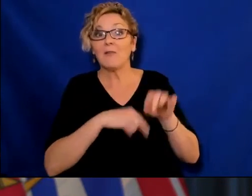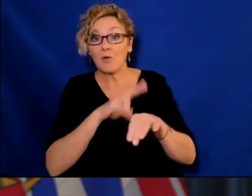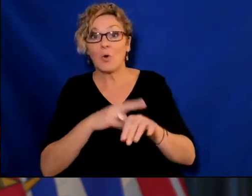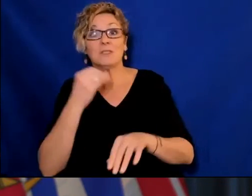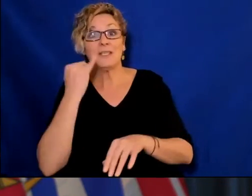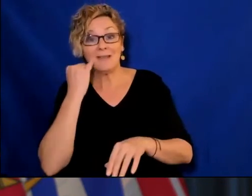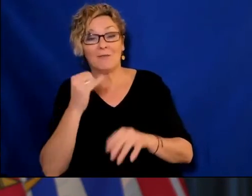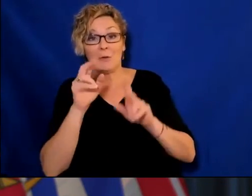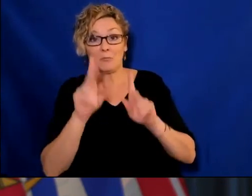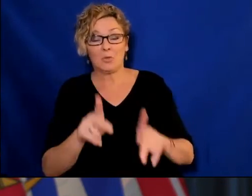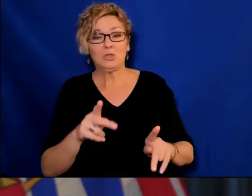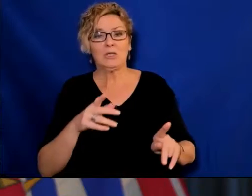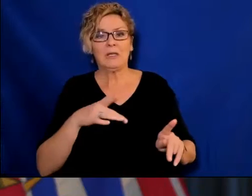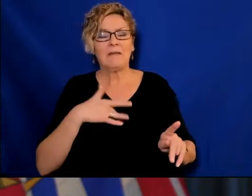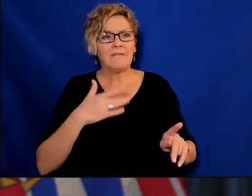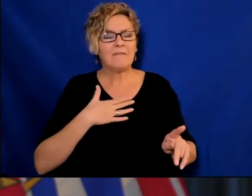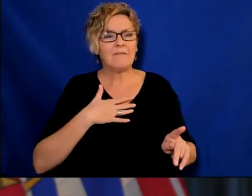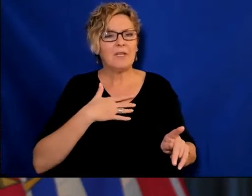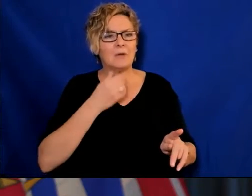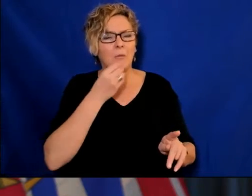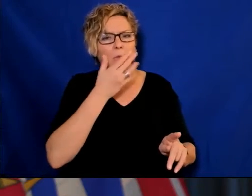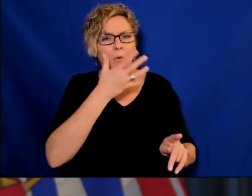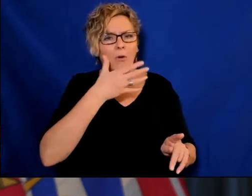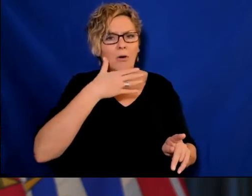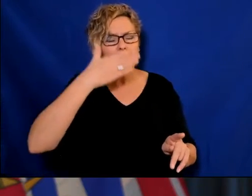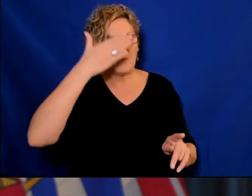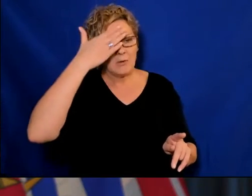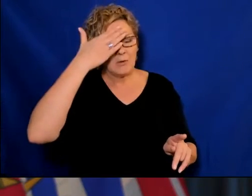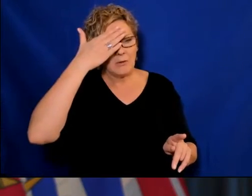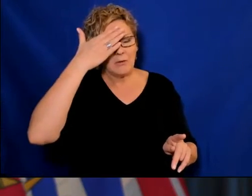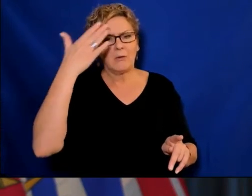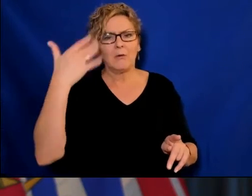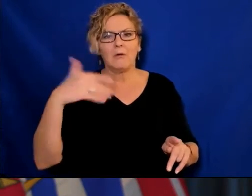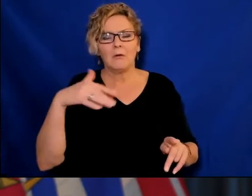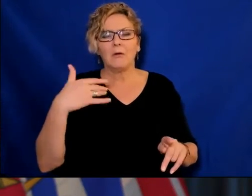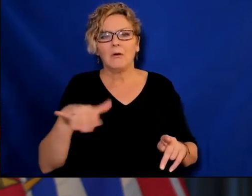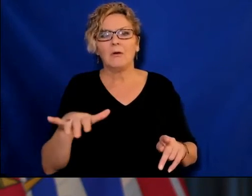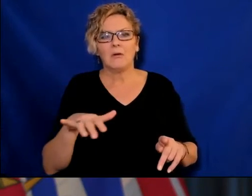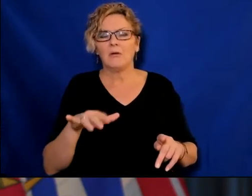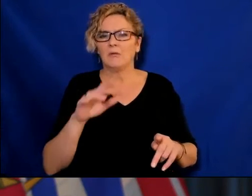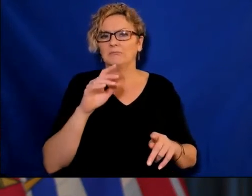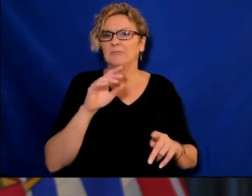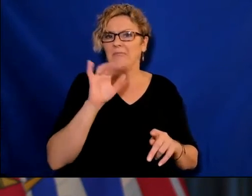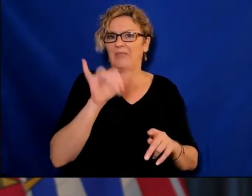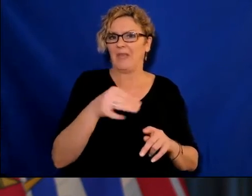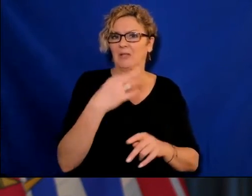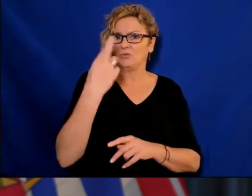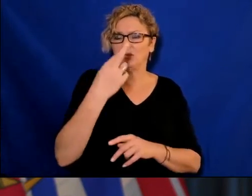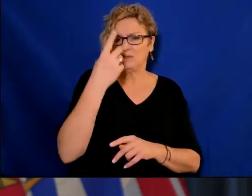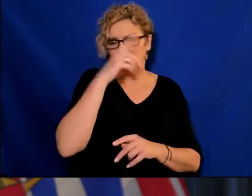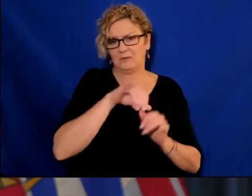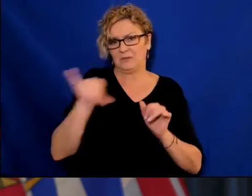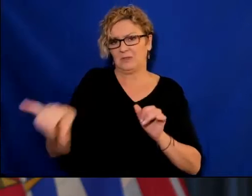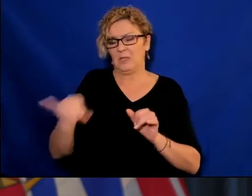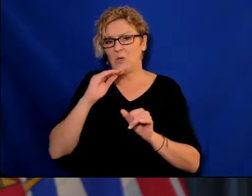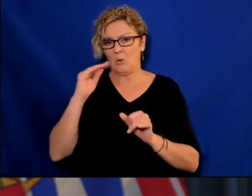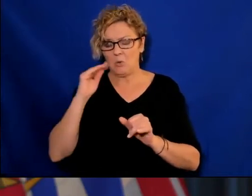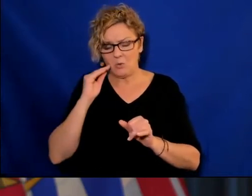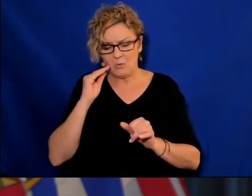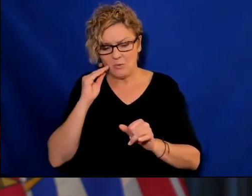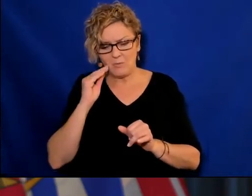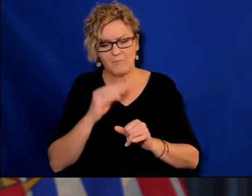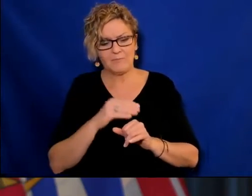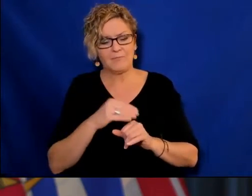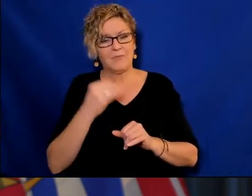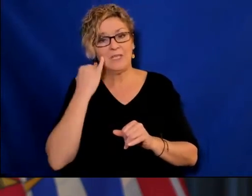of themselves to make sure that they're not having symptoms and that they're well enough to come into school. And we have tools that support families to do it